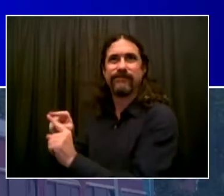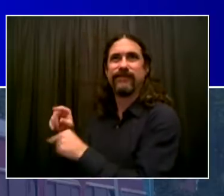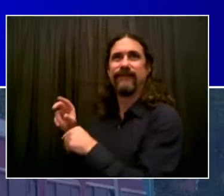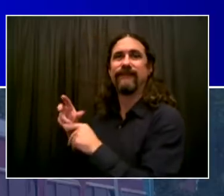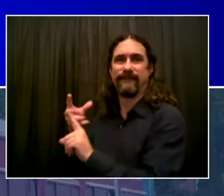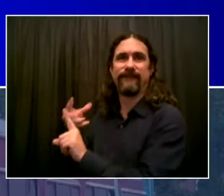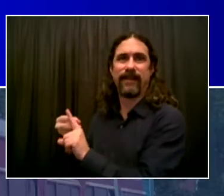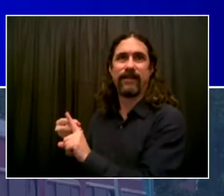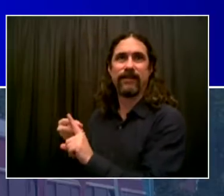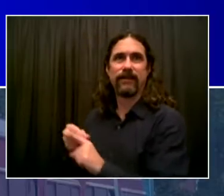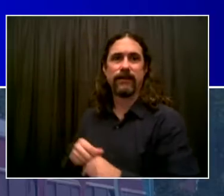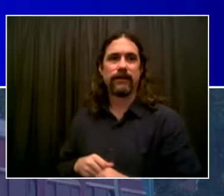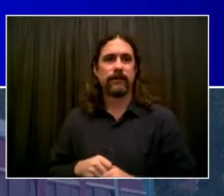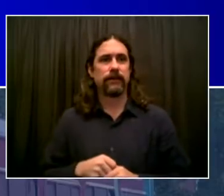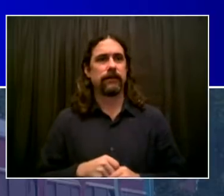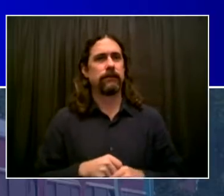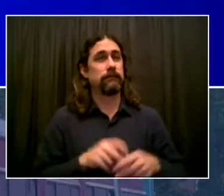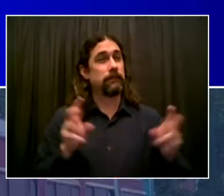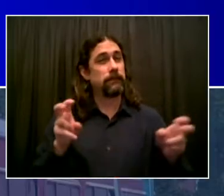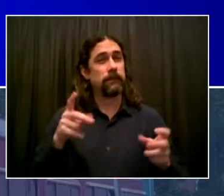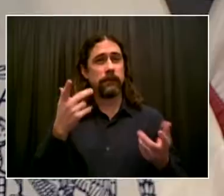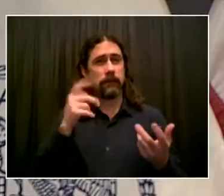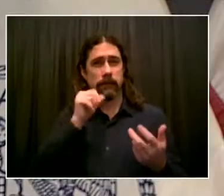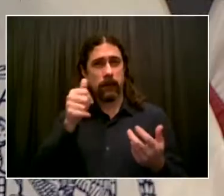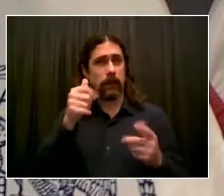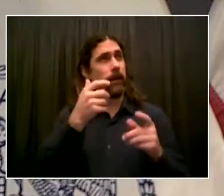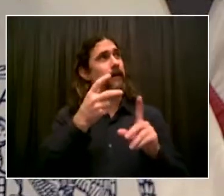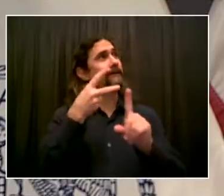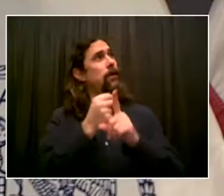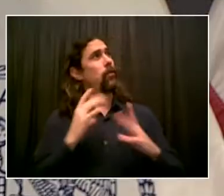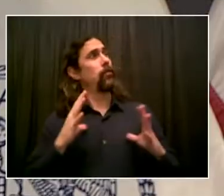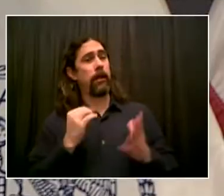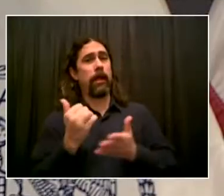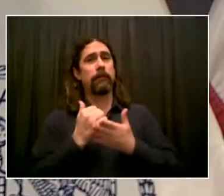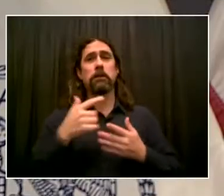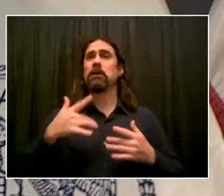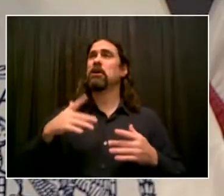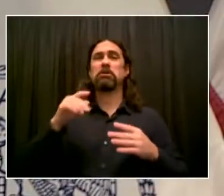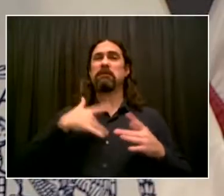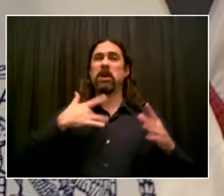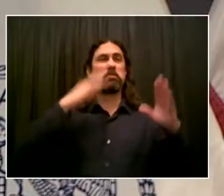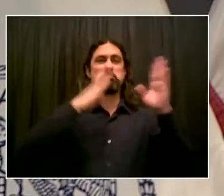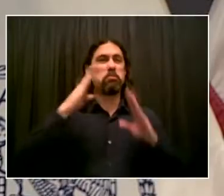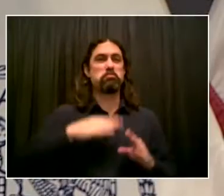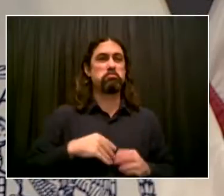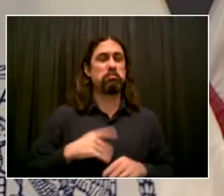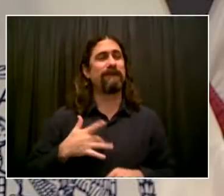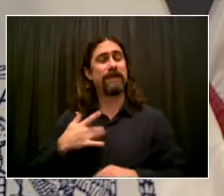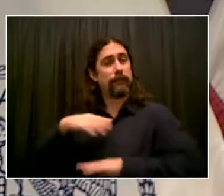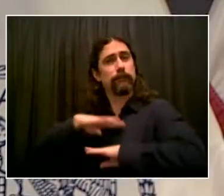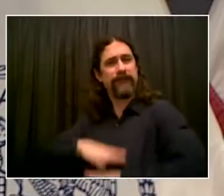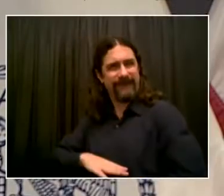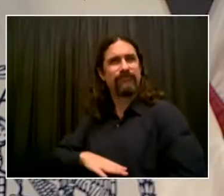Here to tell you how to do that the right way, our doctor, our health commissioner, Dr. Dave